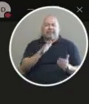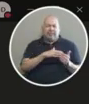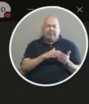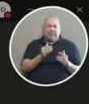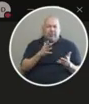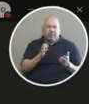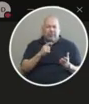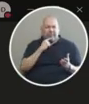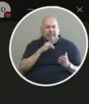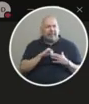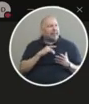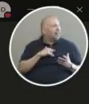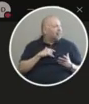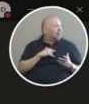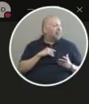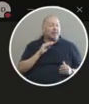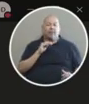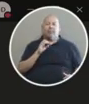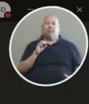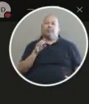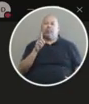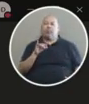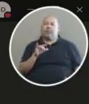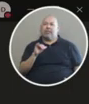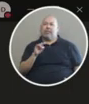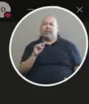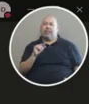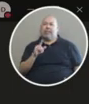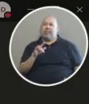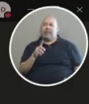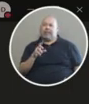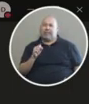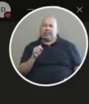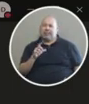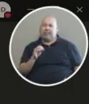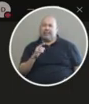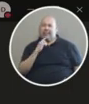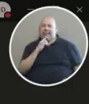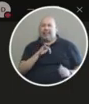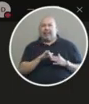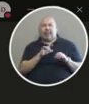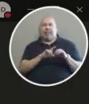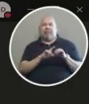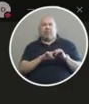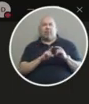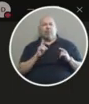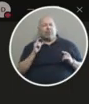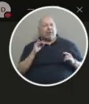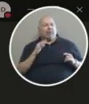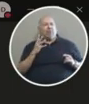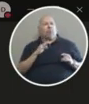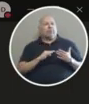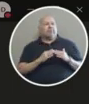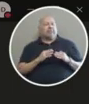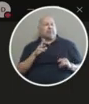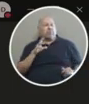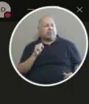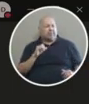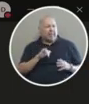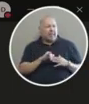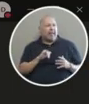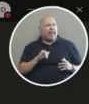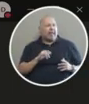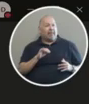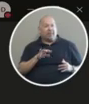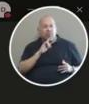it's my understanding that Moody's Analytics had analyzed and said that El Paso was one of 4 cities in the United States that